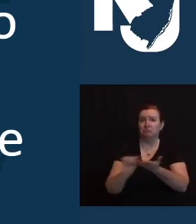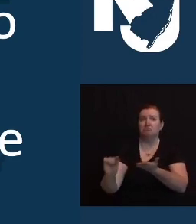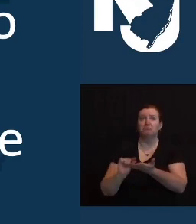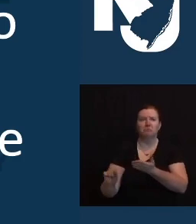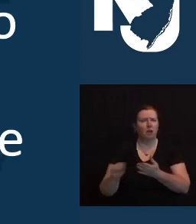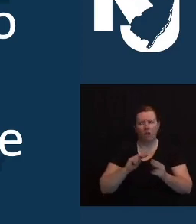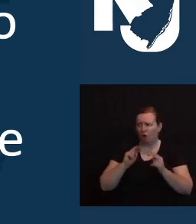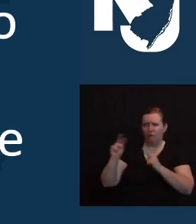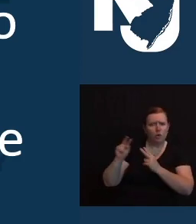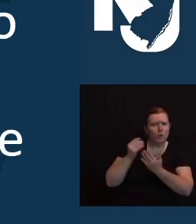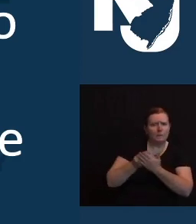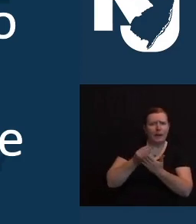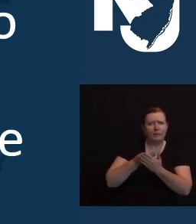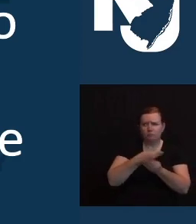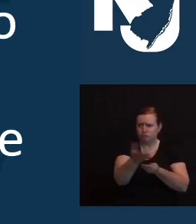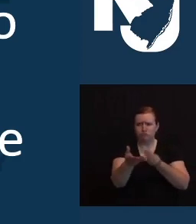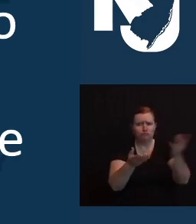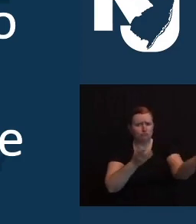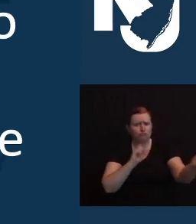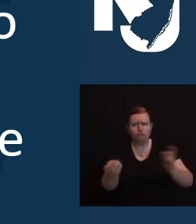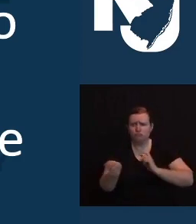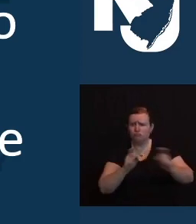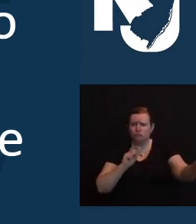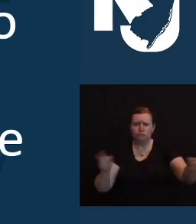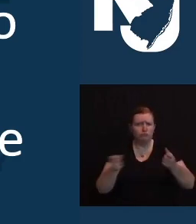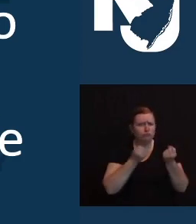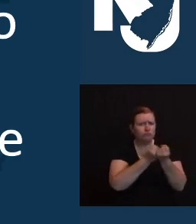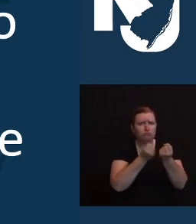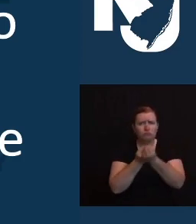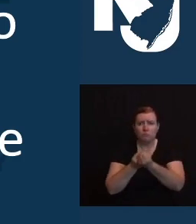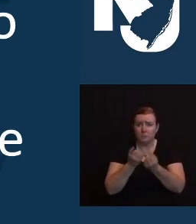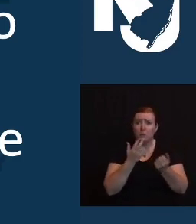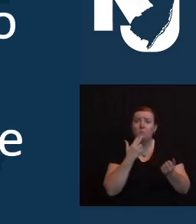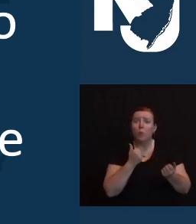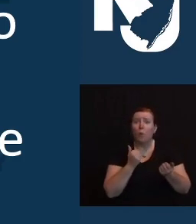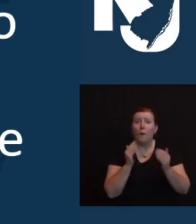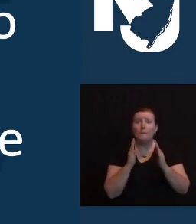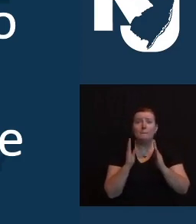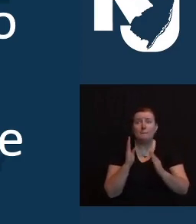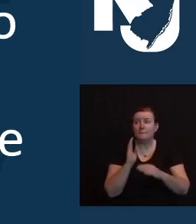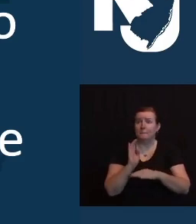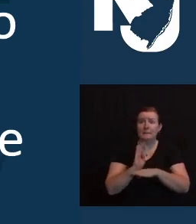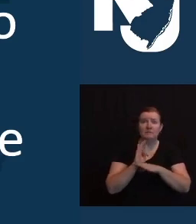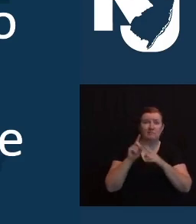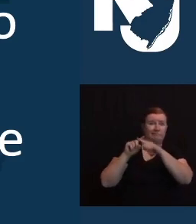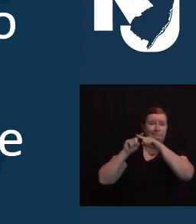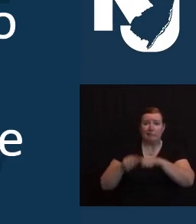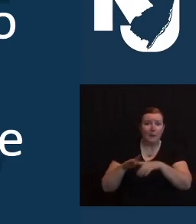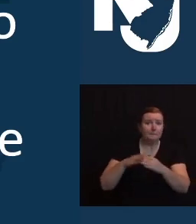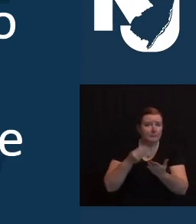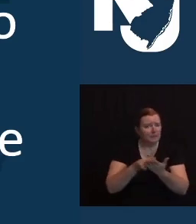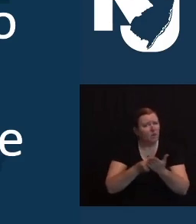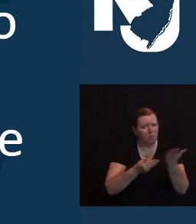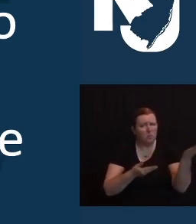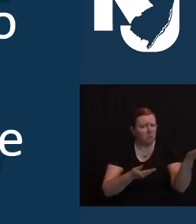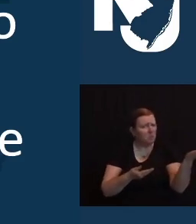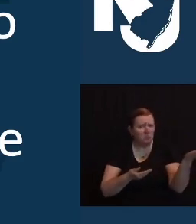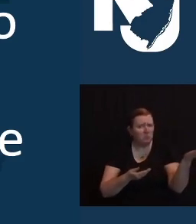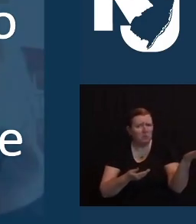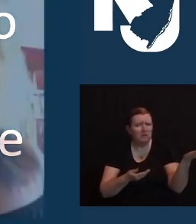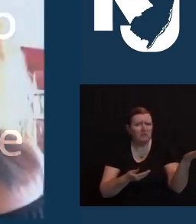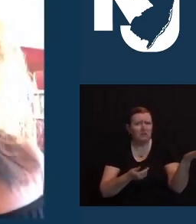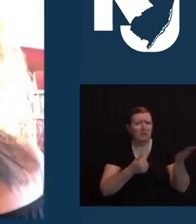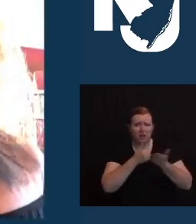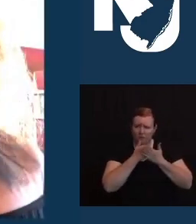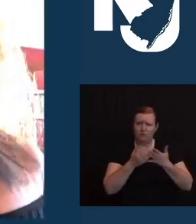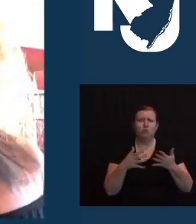into the accounts of the small businesses we'll be relying upon in the months to come as we slowly but surely get back on our feet. One